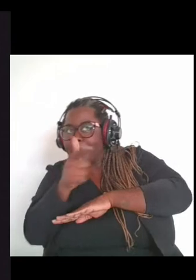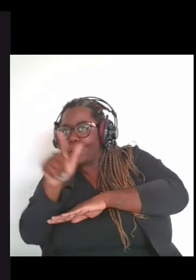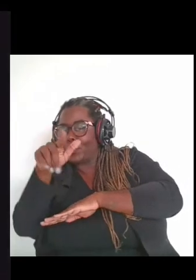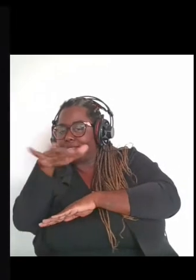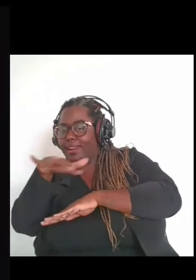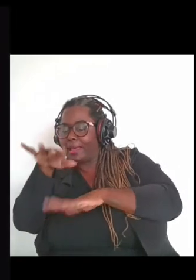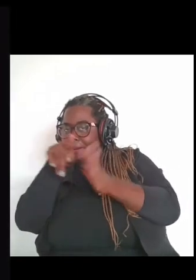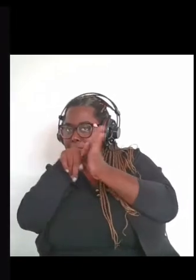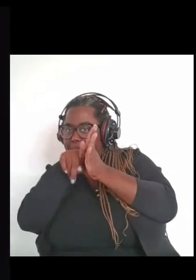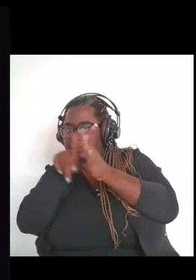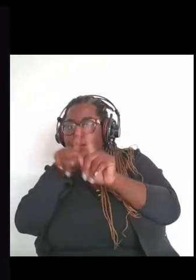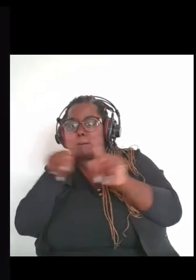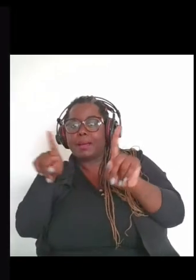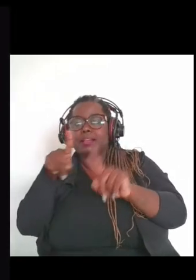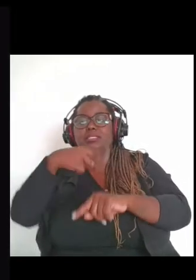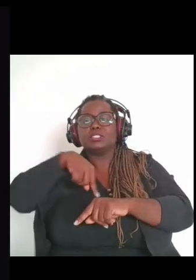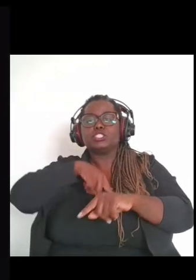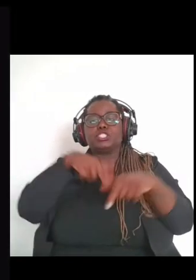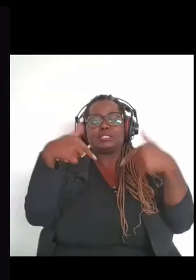is dalasi